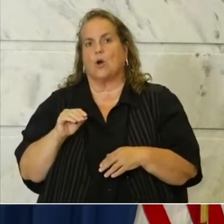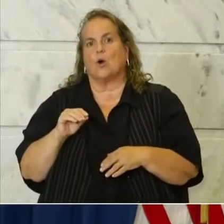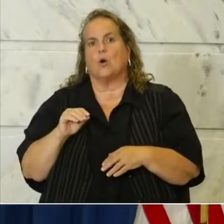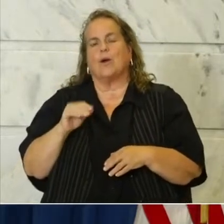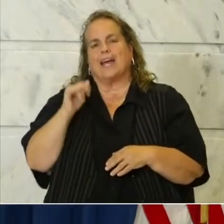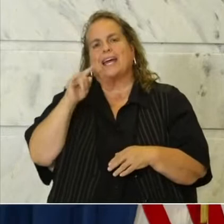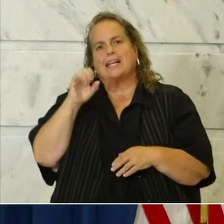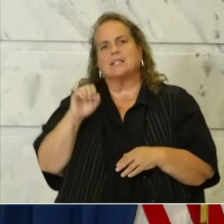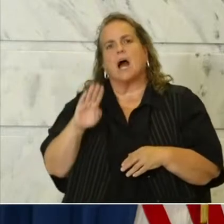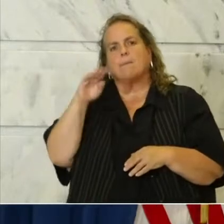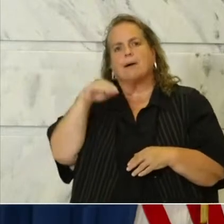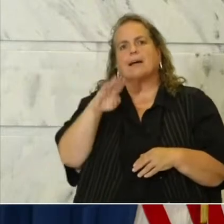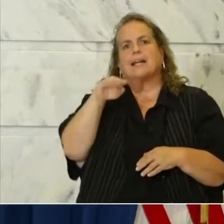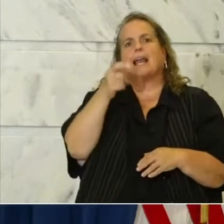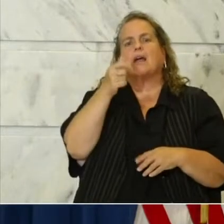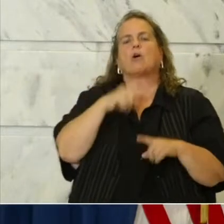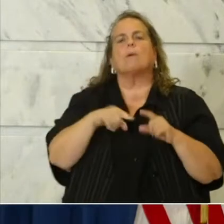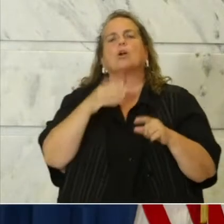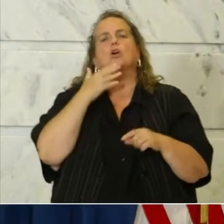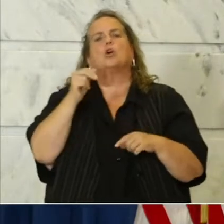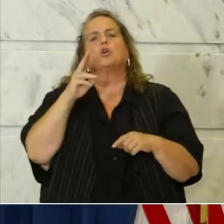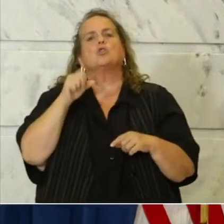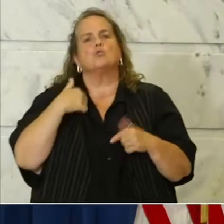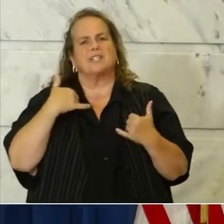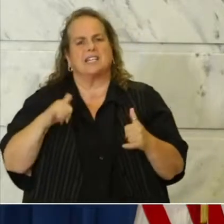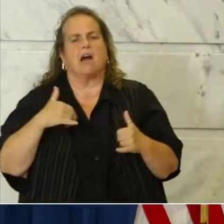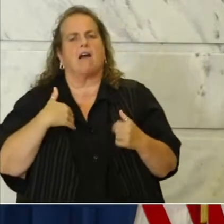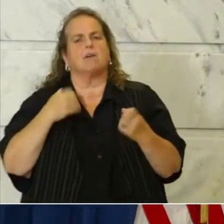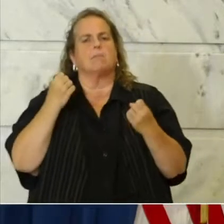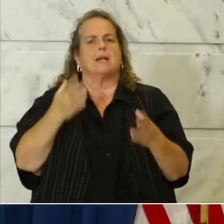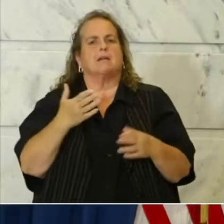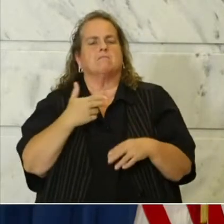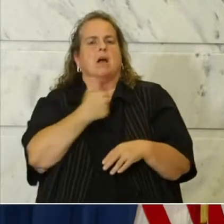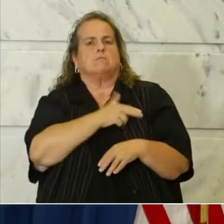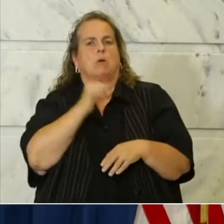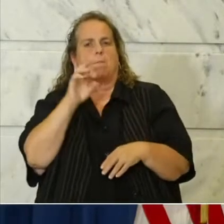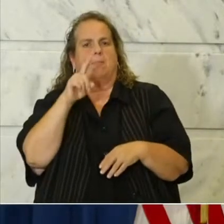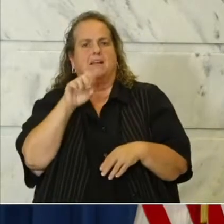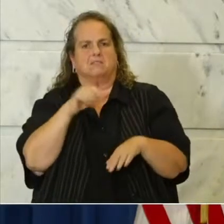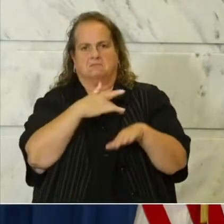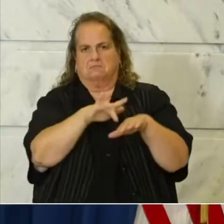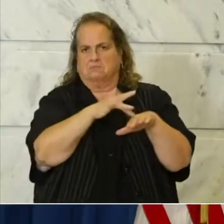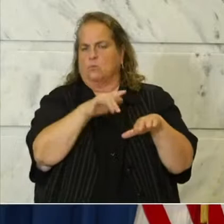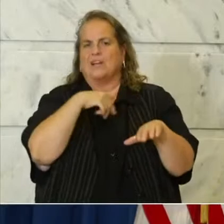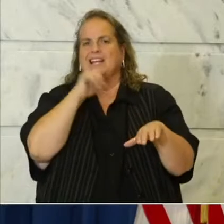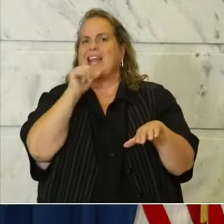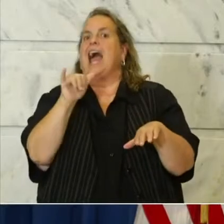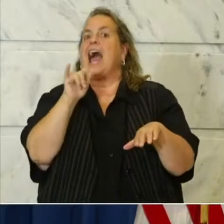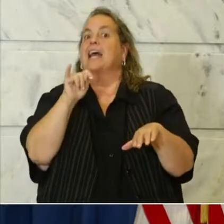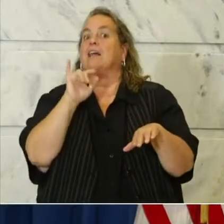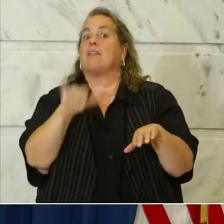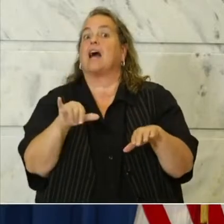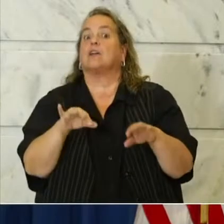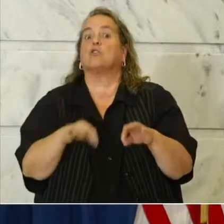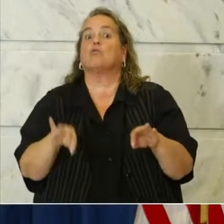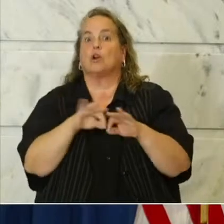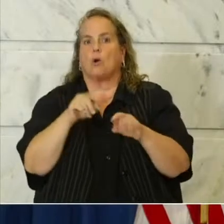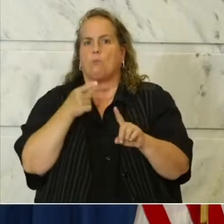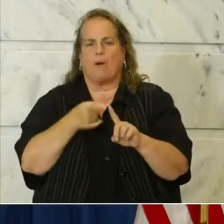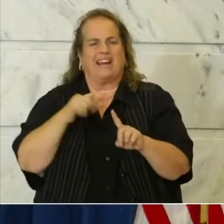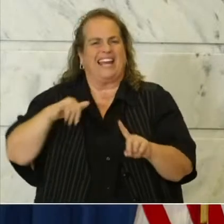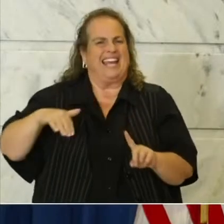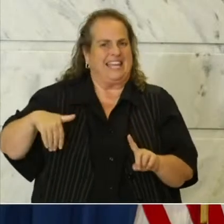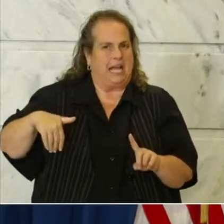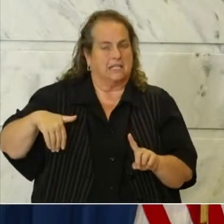and down. Good news is we still have a number of hospital beds out there. We're not at that critical point yet there, but that's